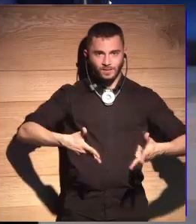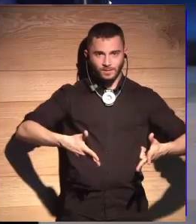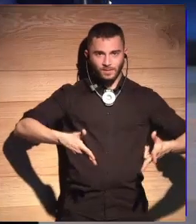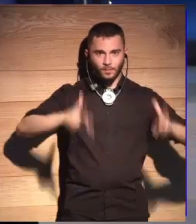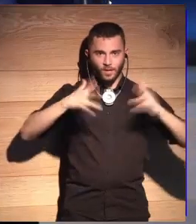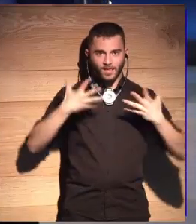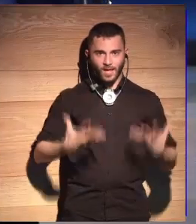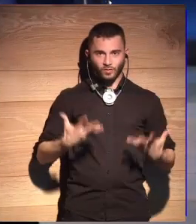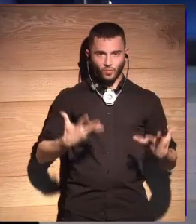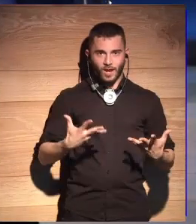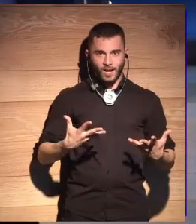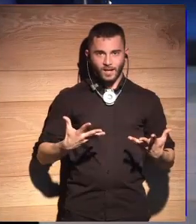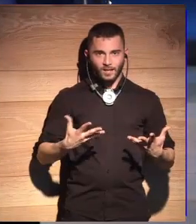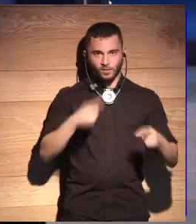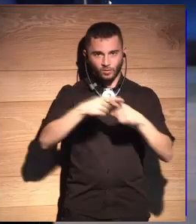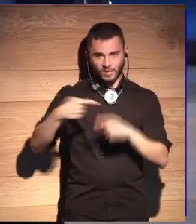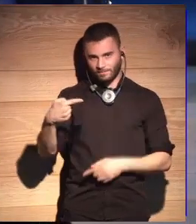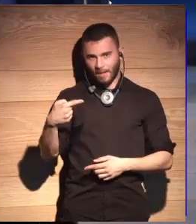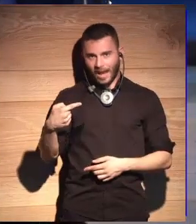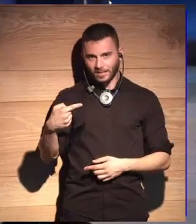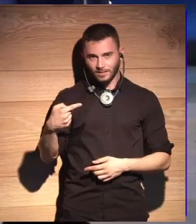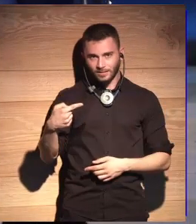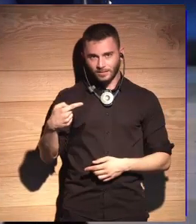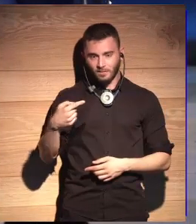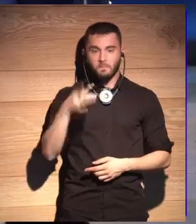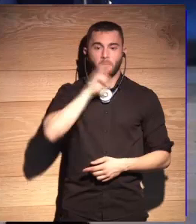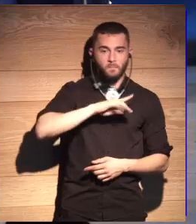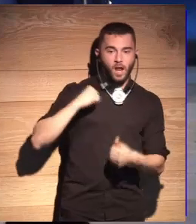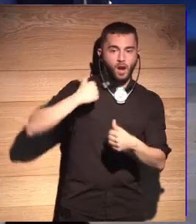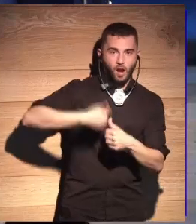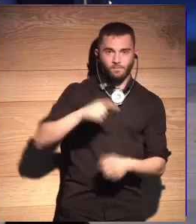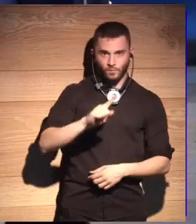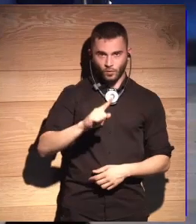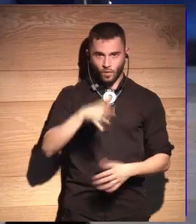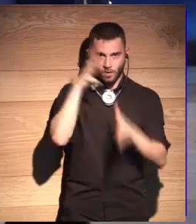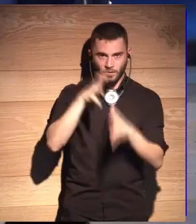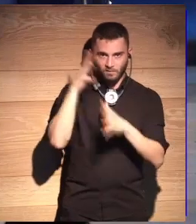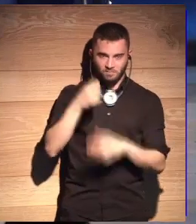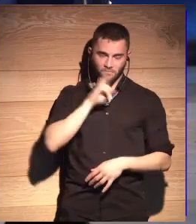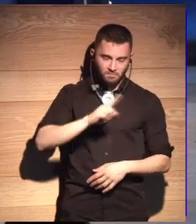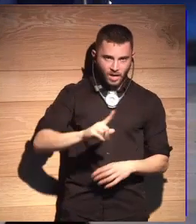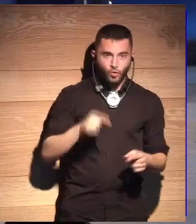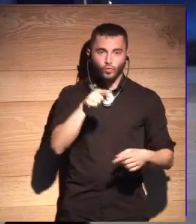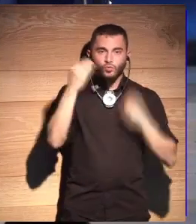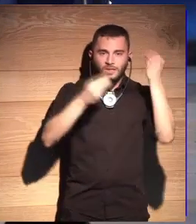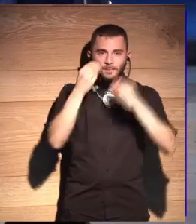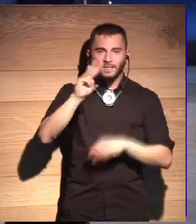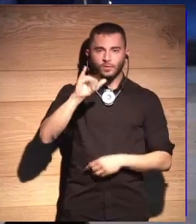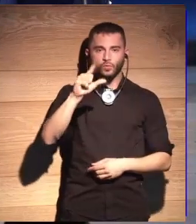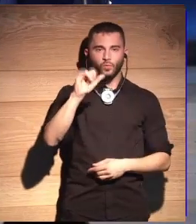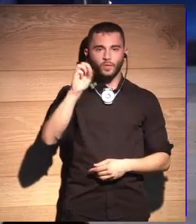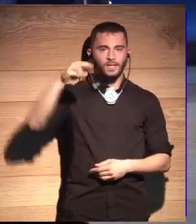are witnessing and give some resources to the democracy that we have, because it may have the defects, but